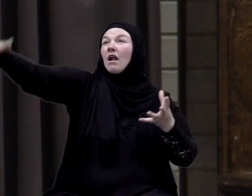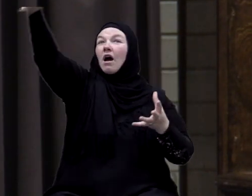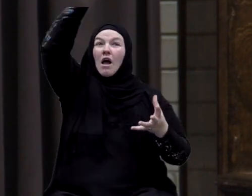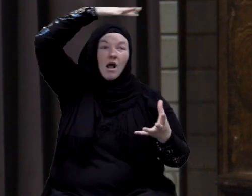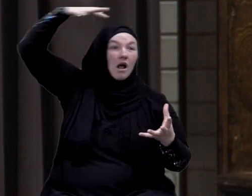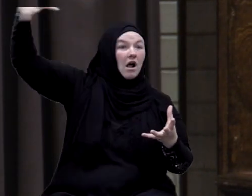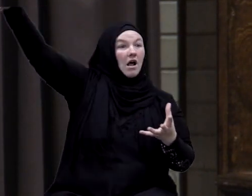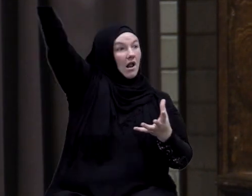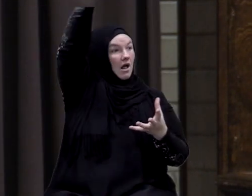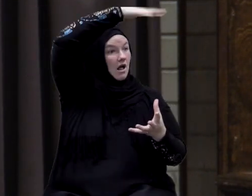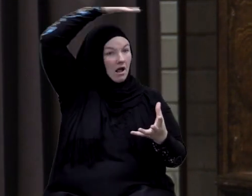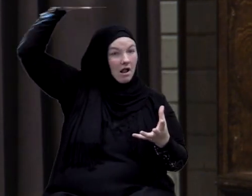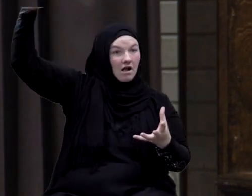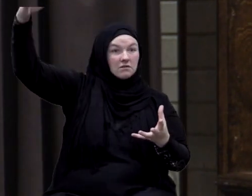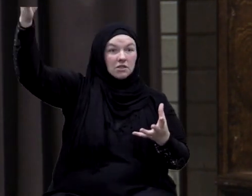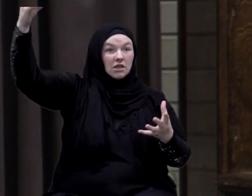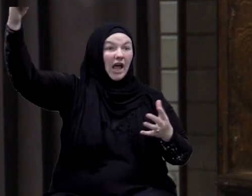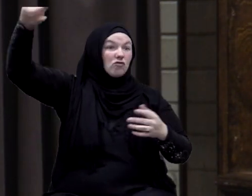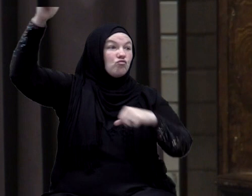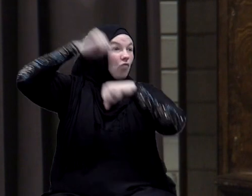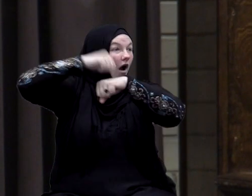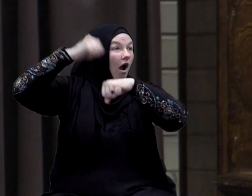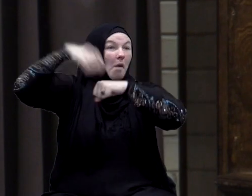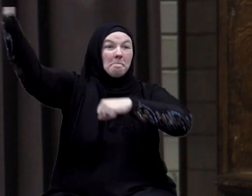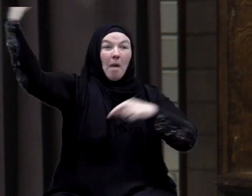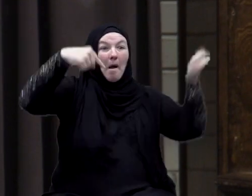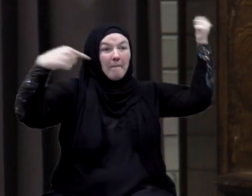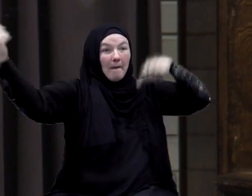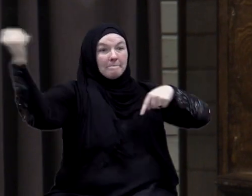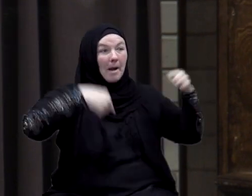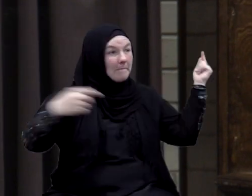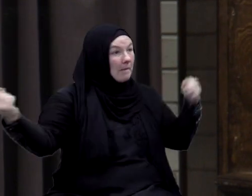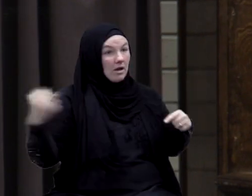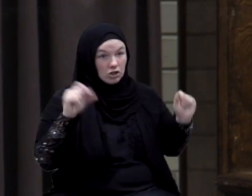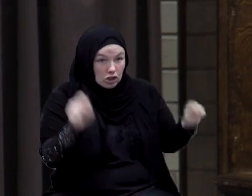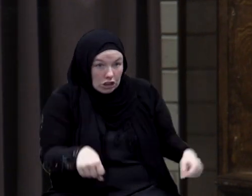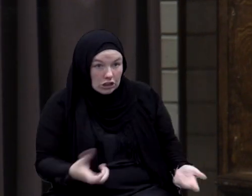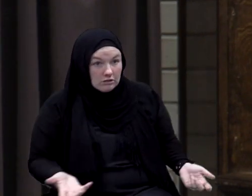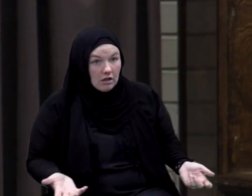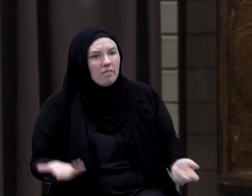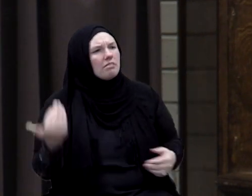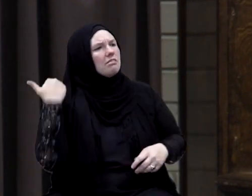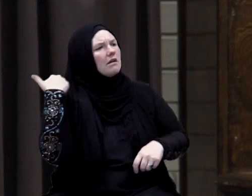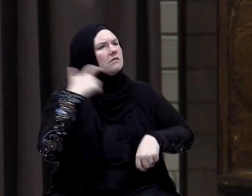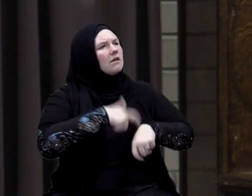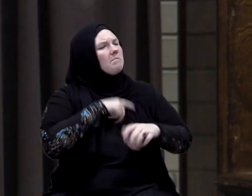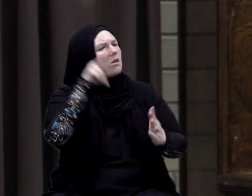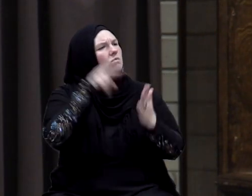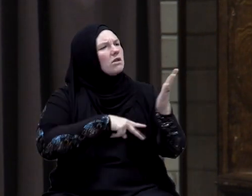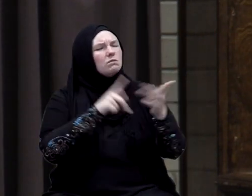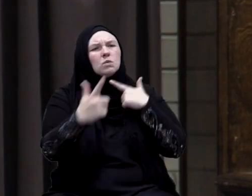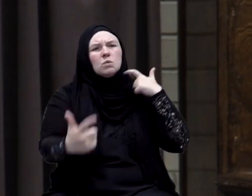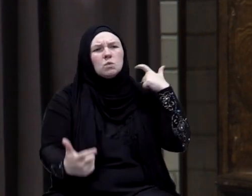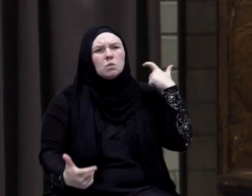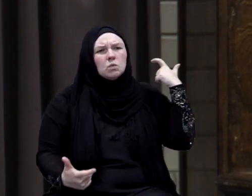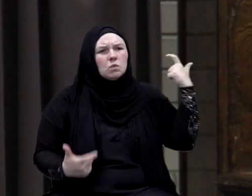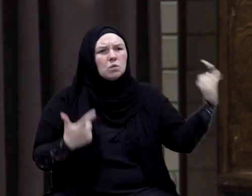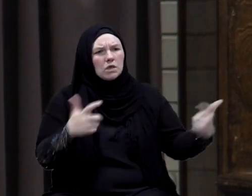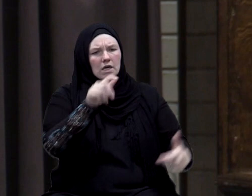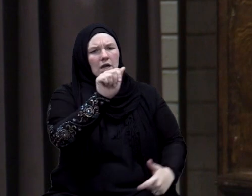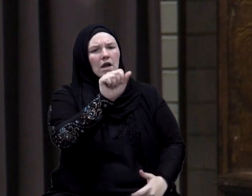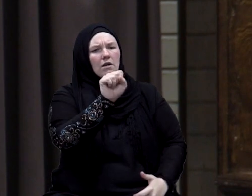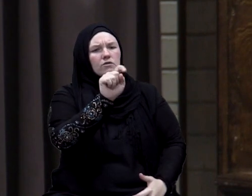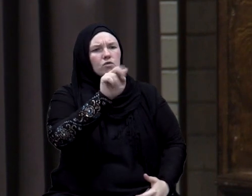is taking away from our path. Last time I read, it was a huge